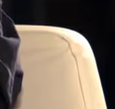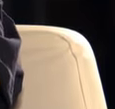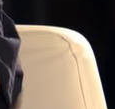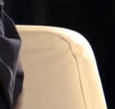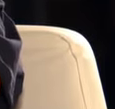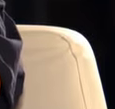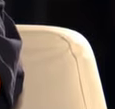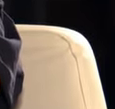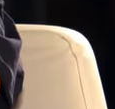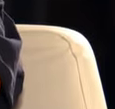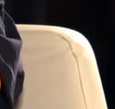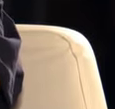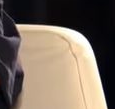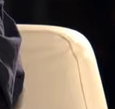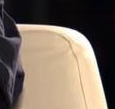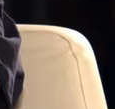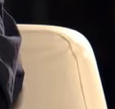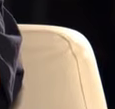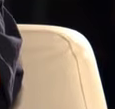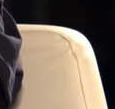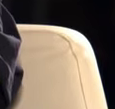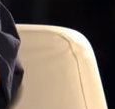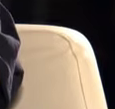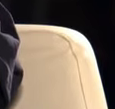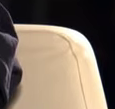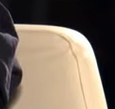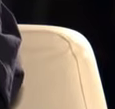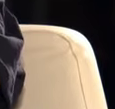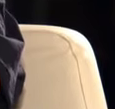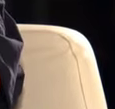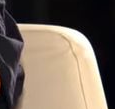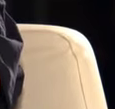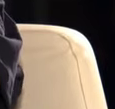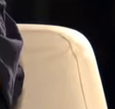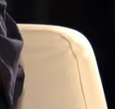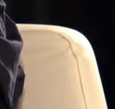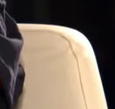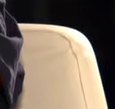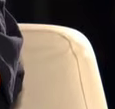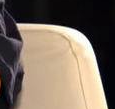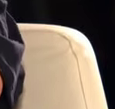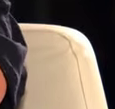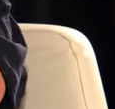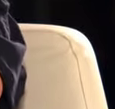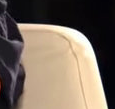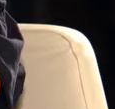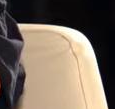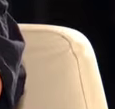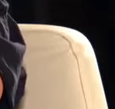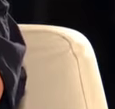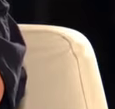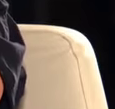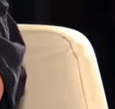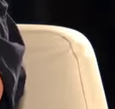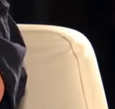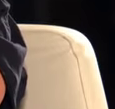already passed 7 of the 9 planetary boundaries. So while we're dealing with the same people, the ones who are